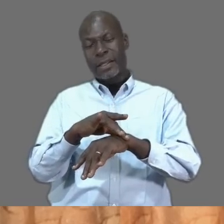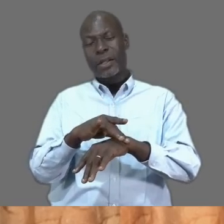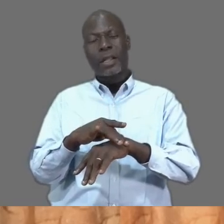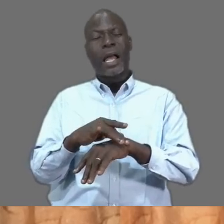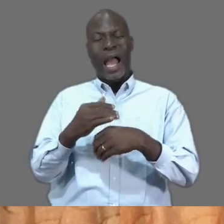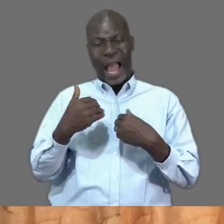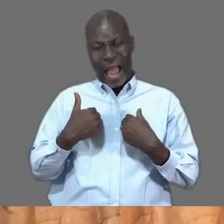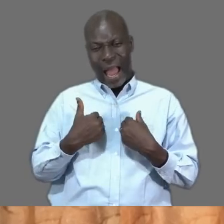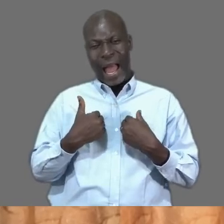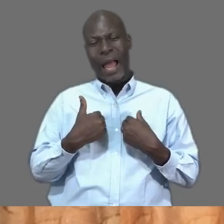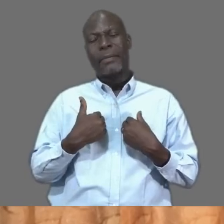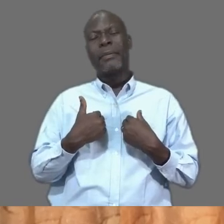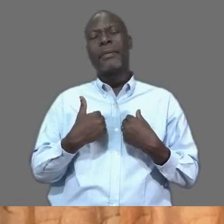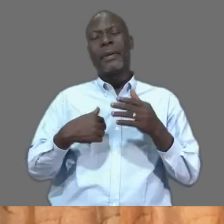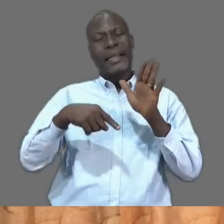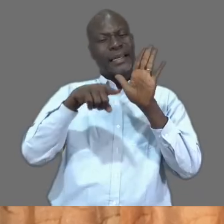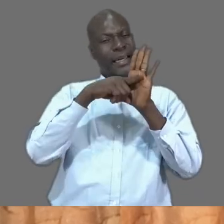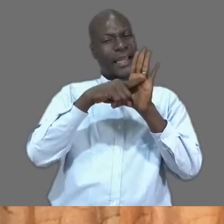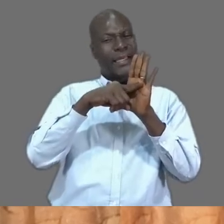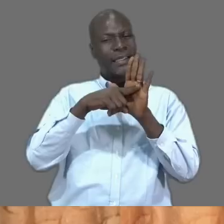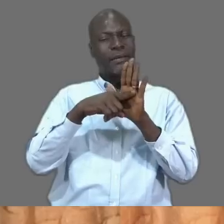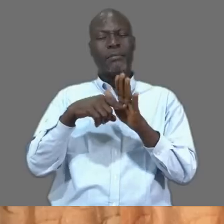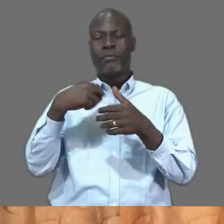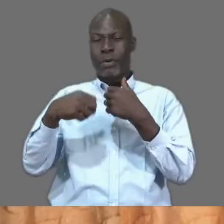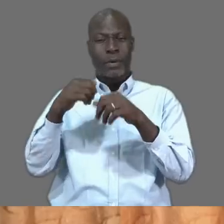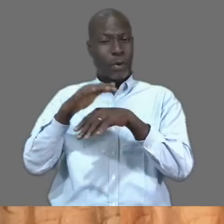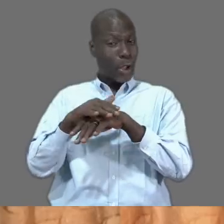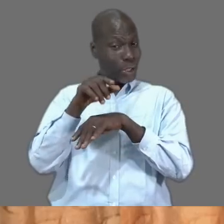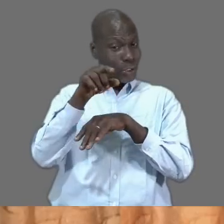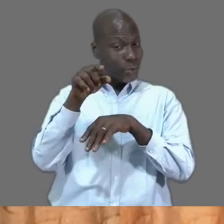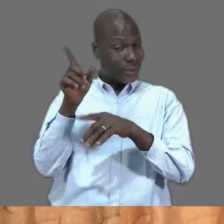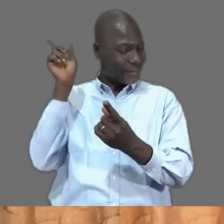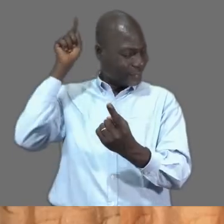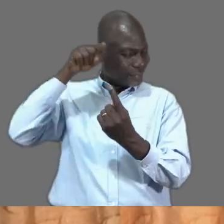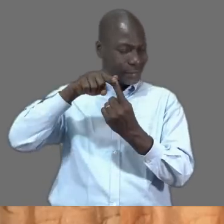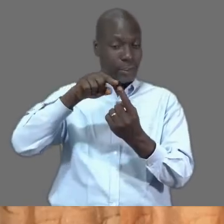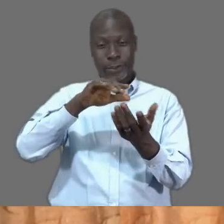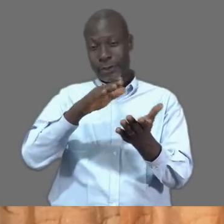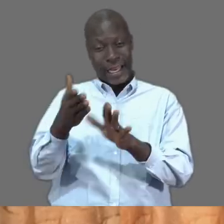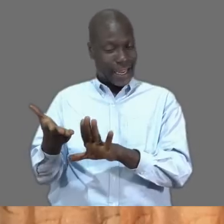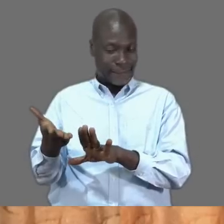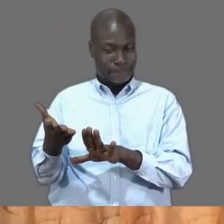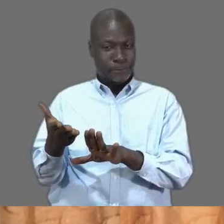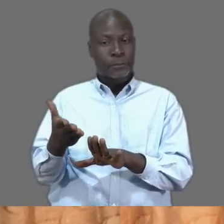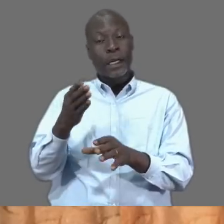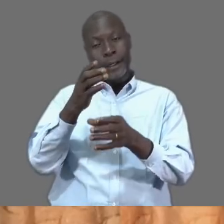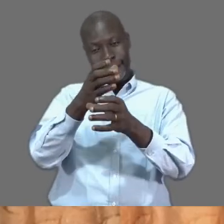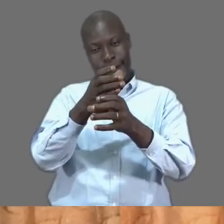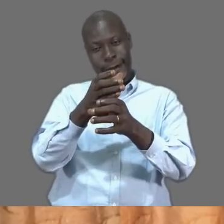Ewo negative toll ewo wo so kwopem se we free sa asase so etime dafo